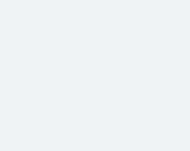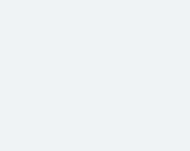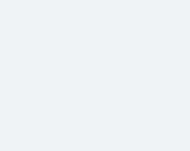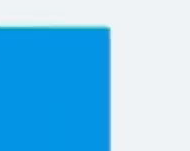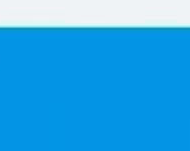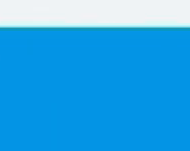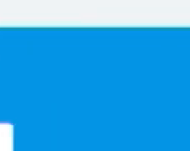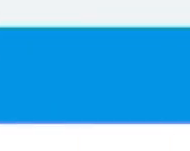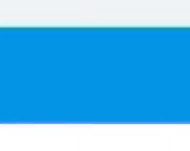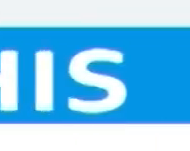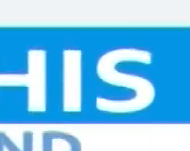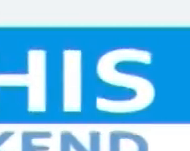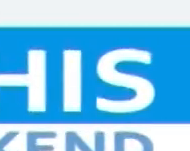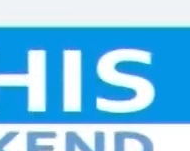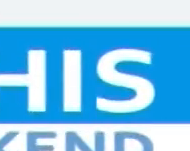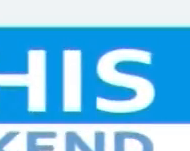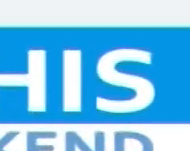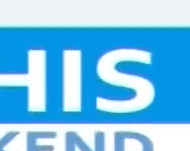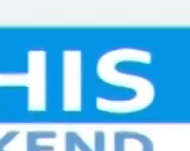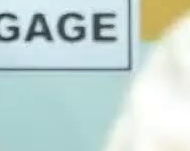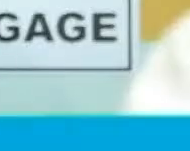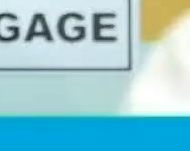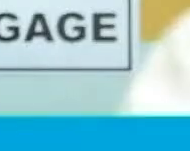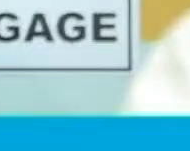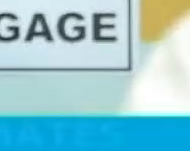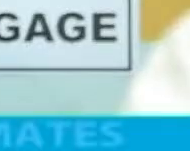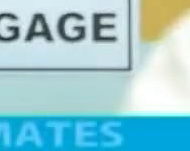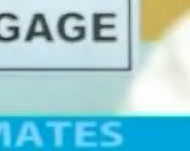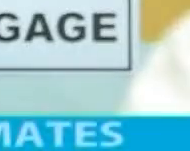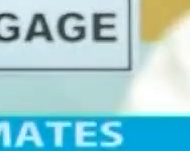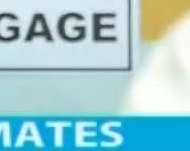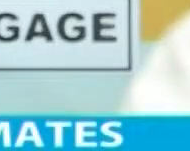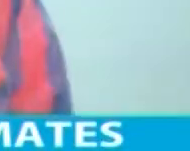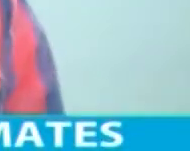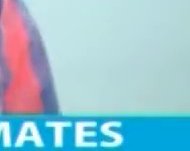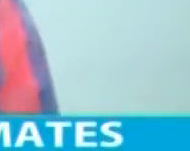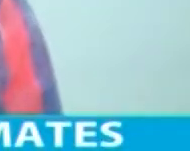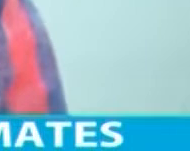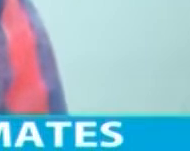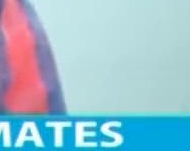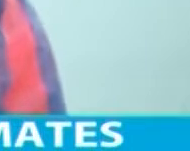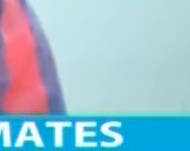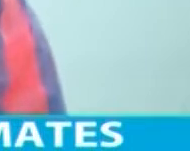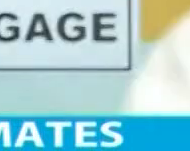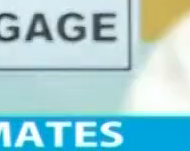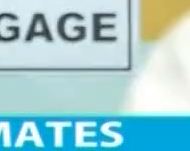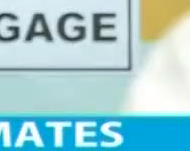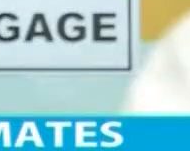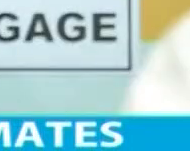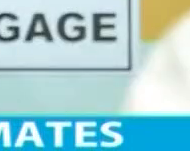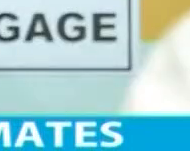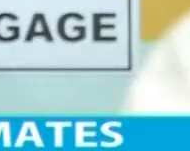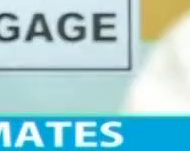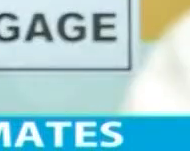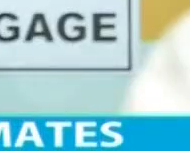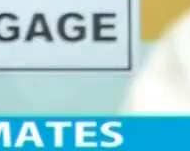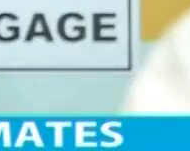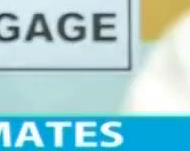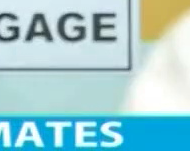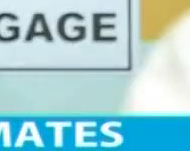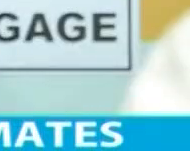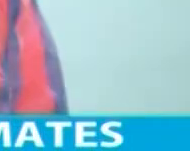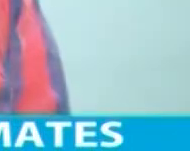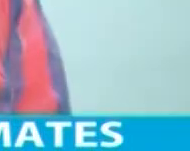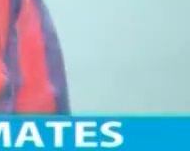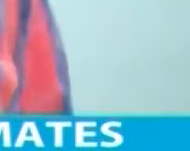This weekend on KBC Channel 1. Let us get this right. Shut up, Julia. Quit behaving like a class